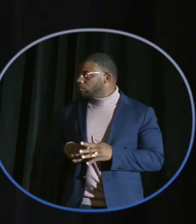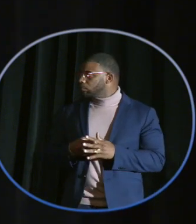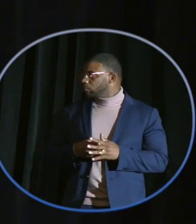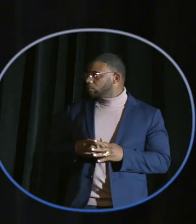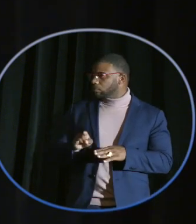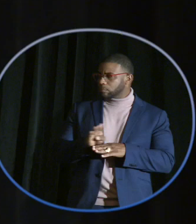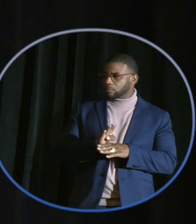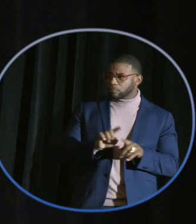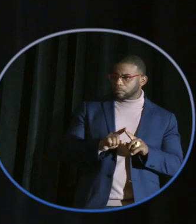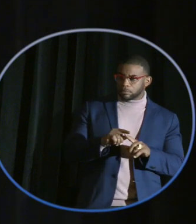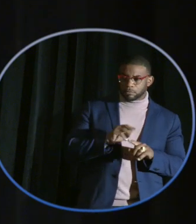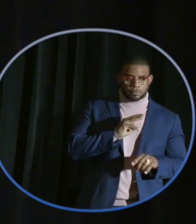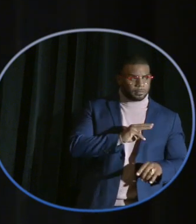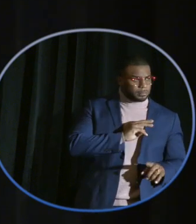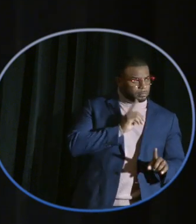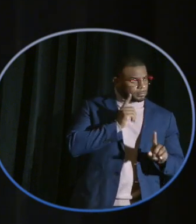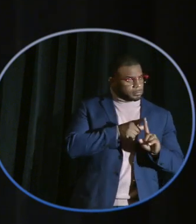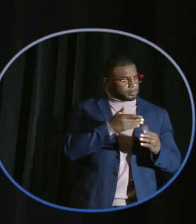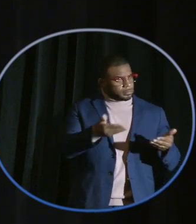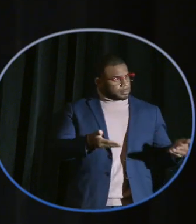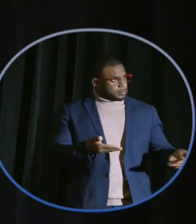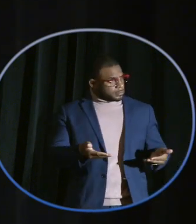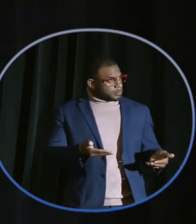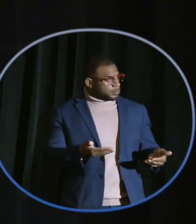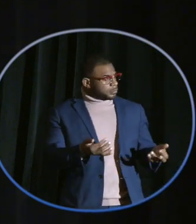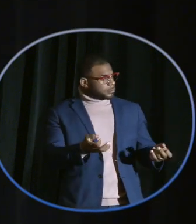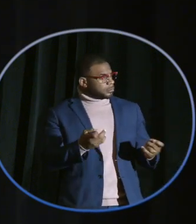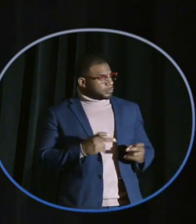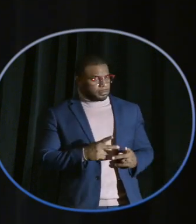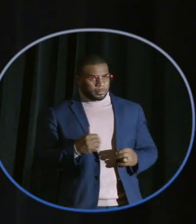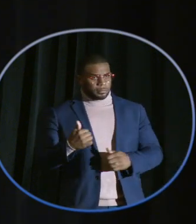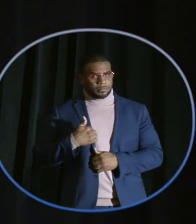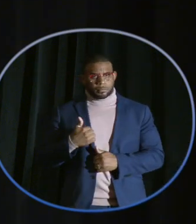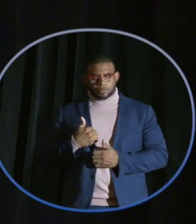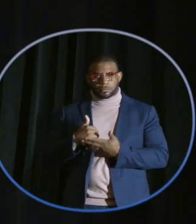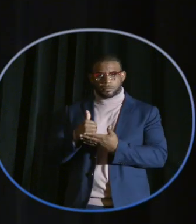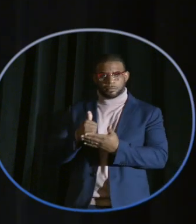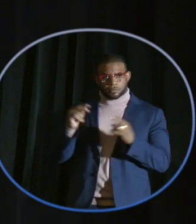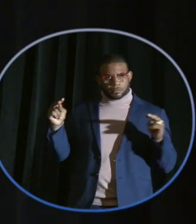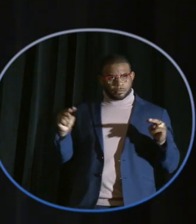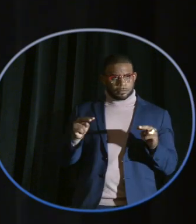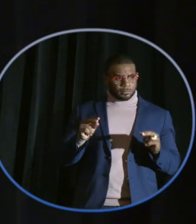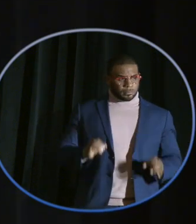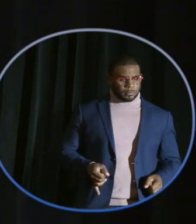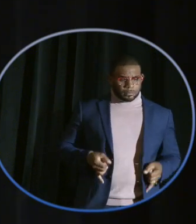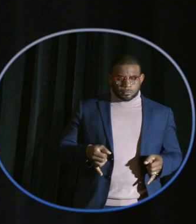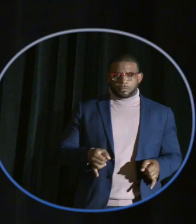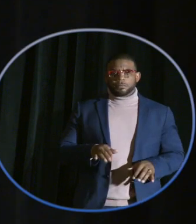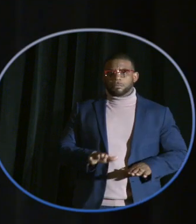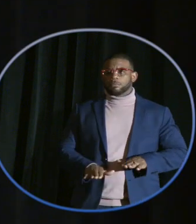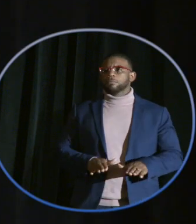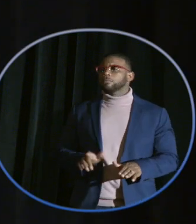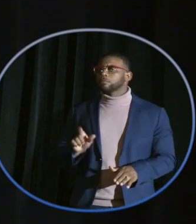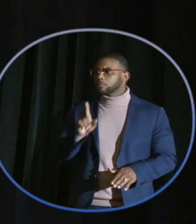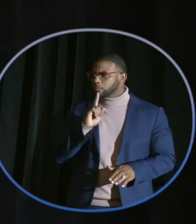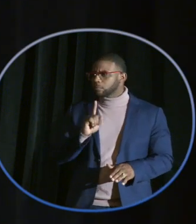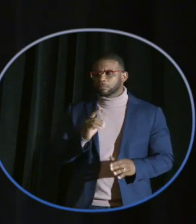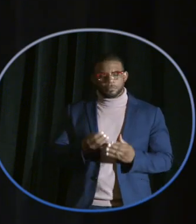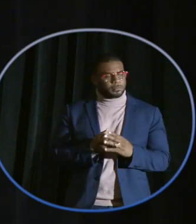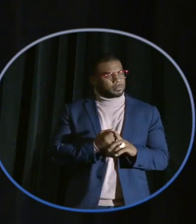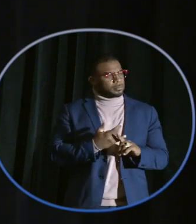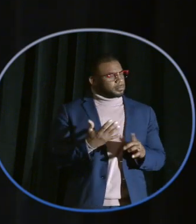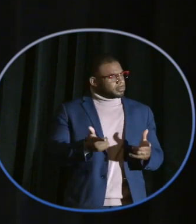their business as a mission to hire returning citizens and help them get back on their feet. And they are